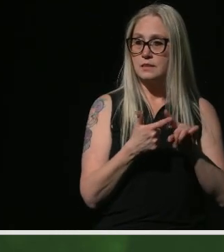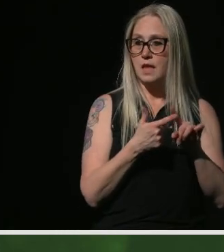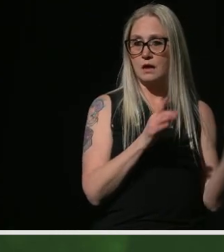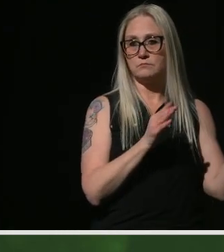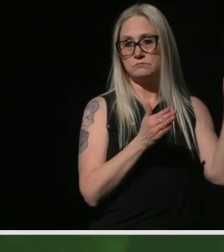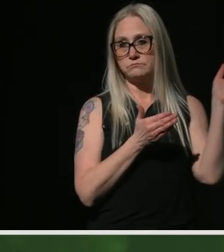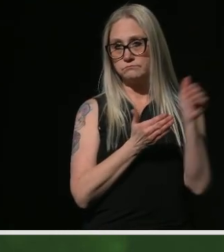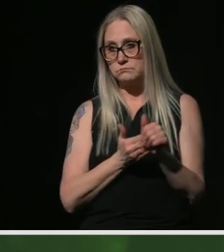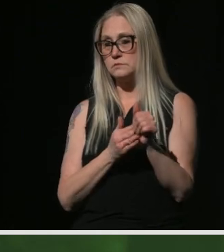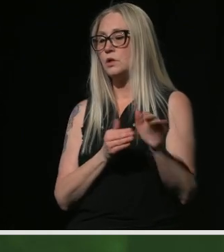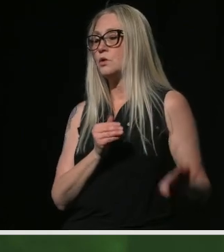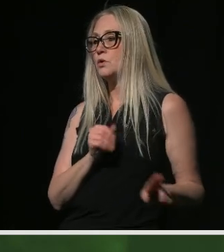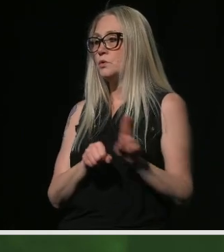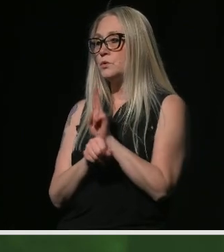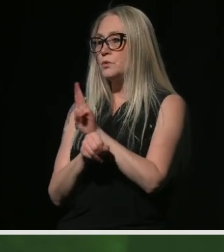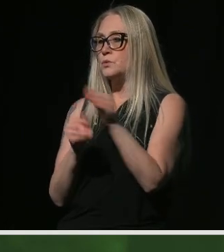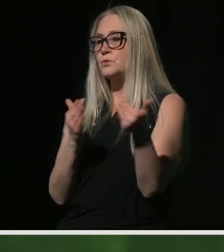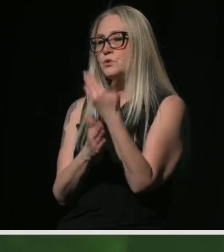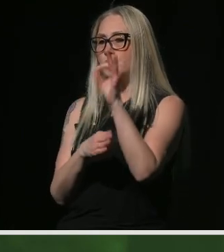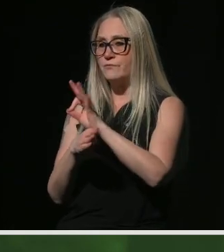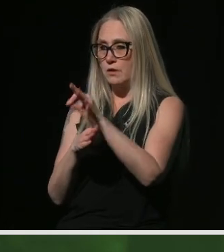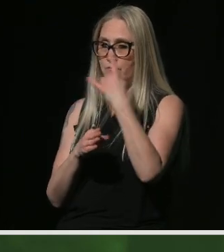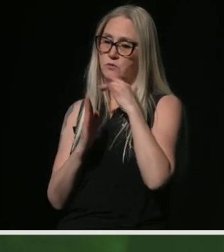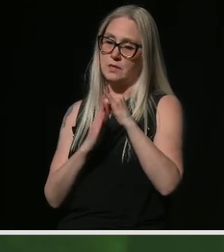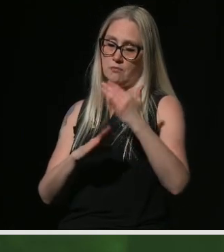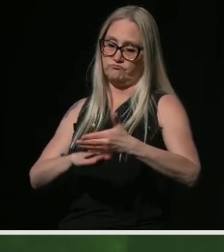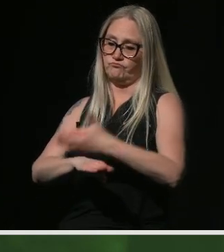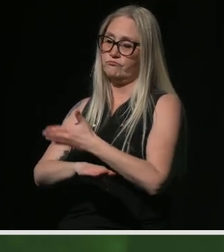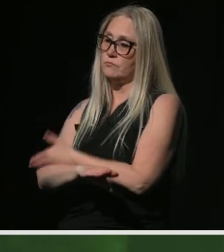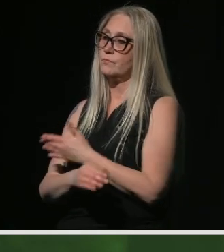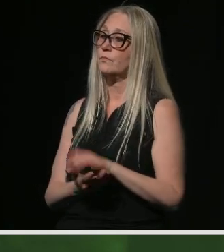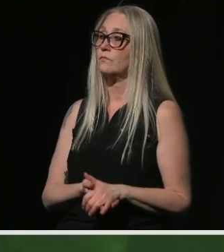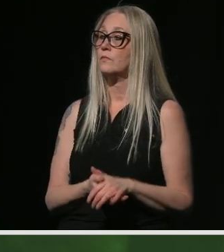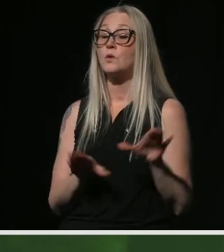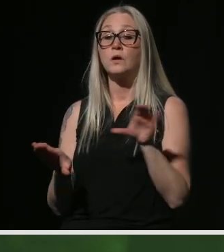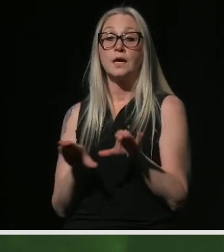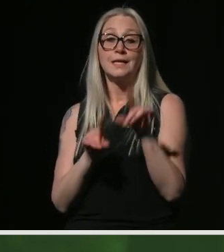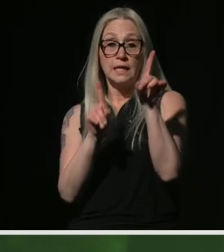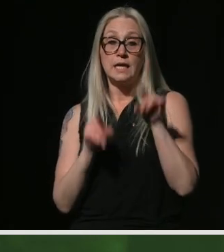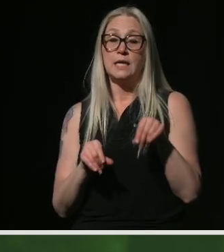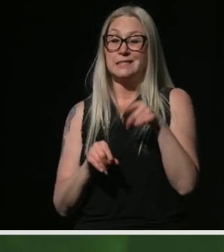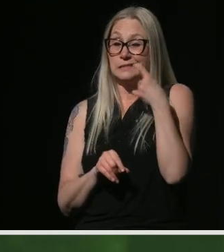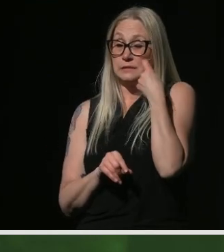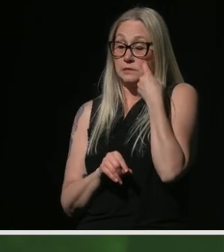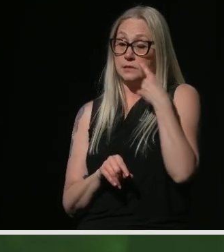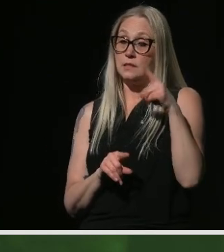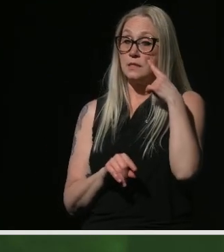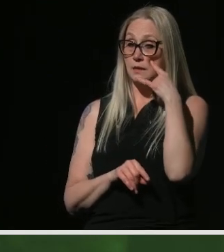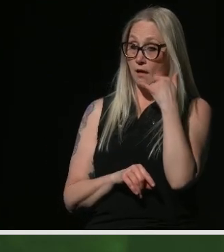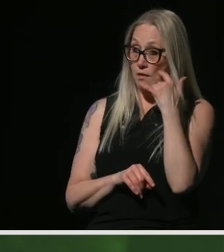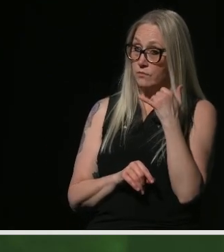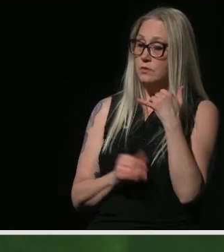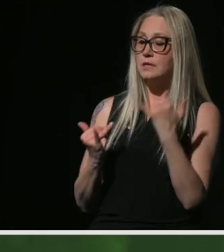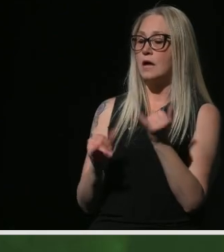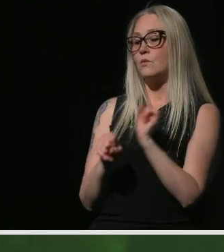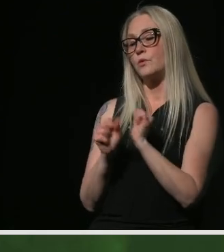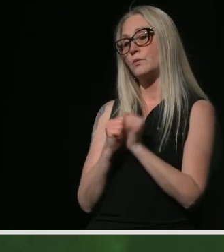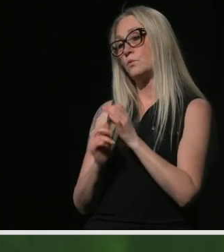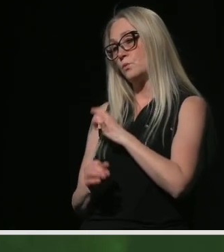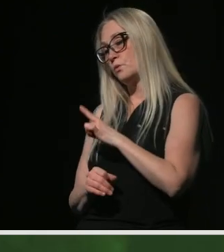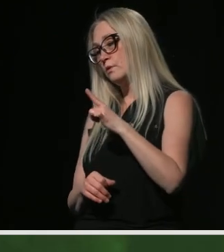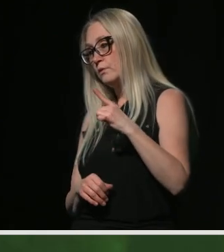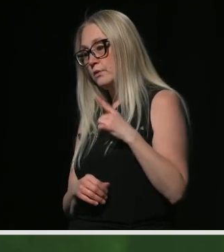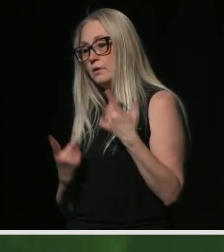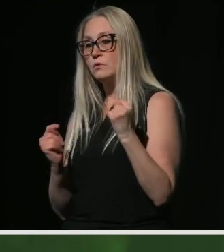farm. We have done early stage prototyping of a first product this past summer in California, and we're now working with Cornell Cooperative Extension